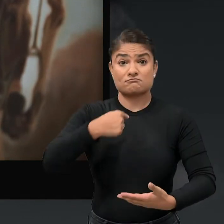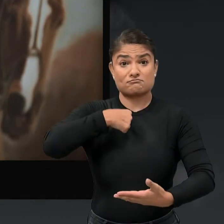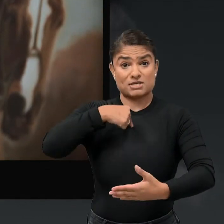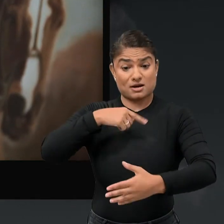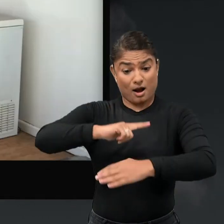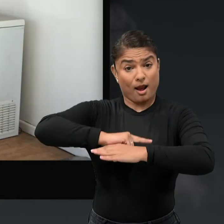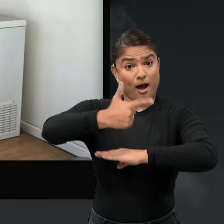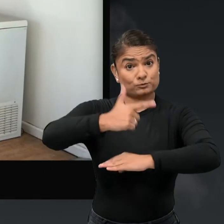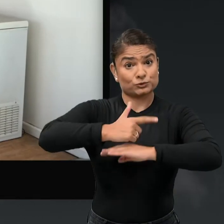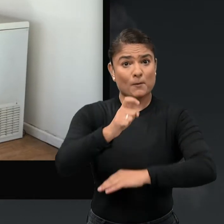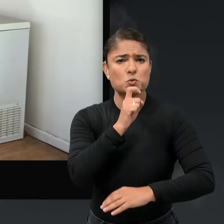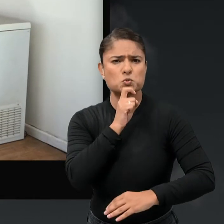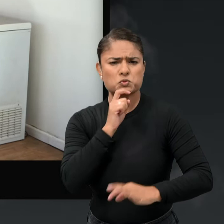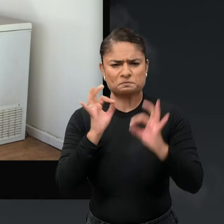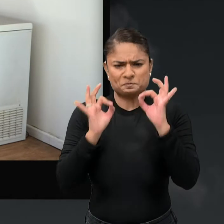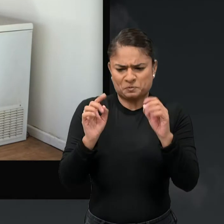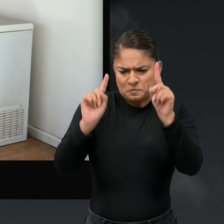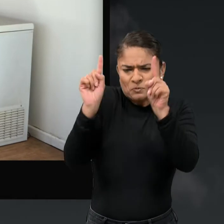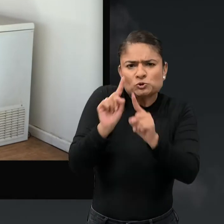So the way I use my laptop is